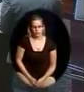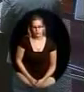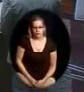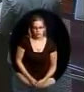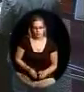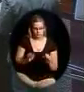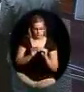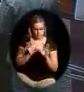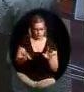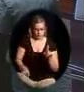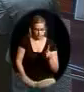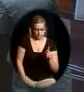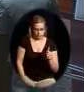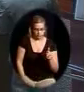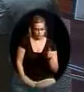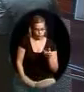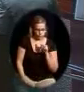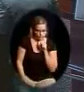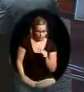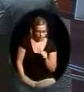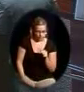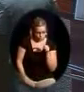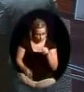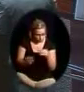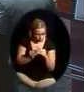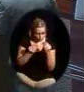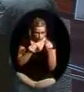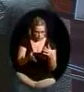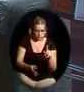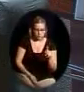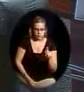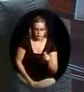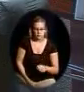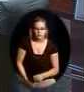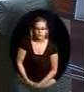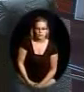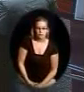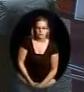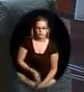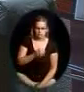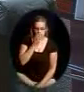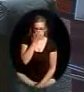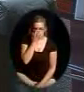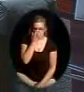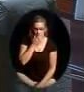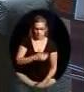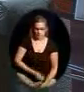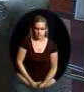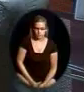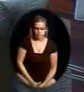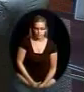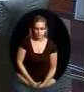Was that clear or not? Or do you need more information, Mr. Pullen?